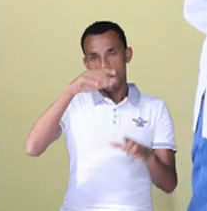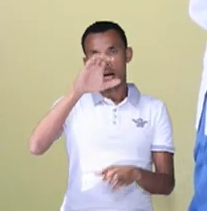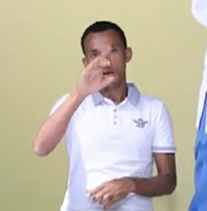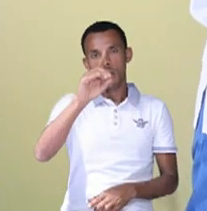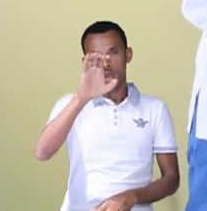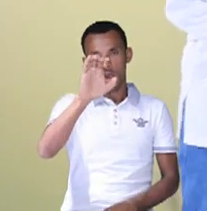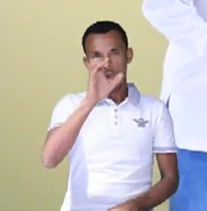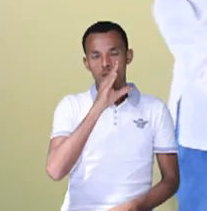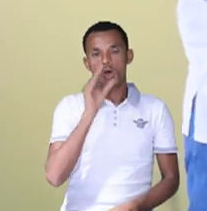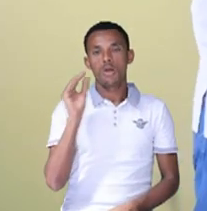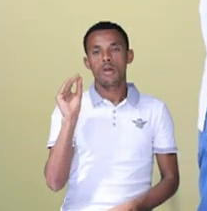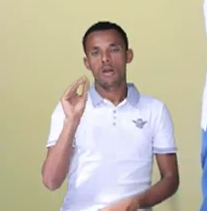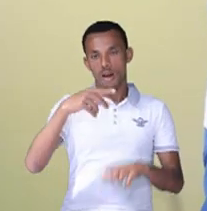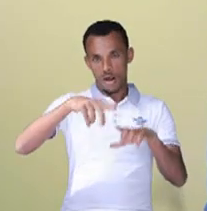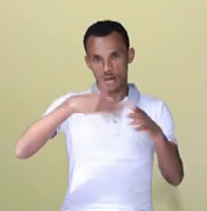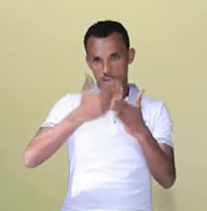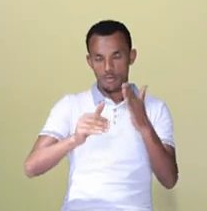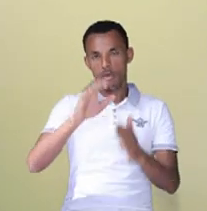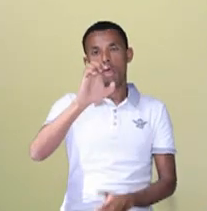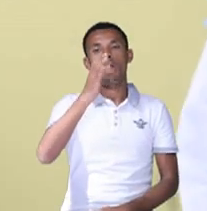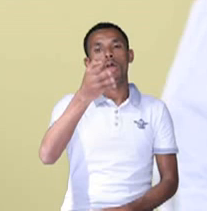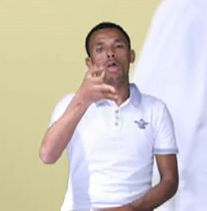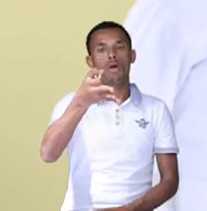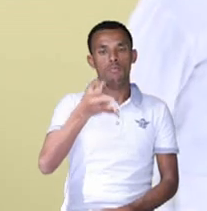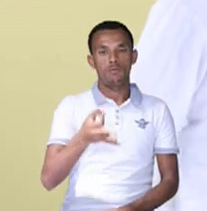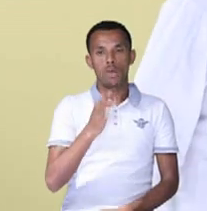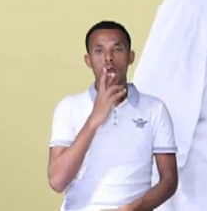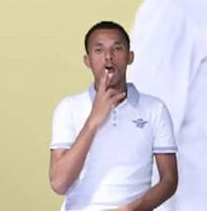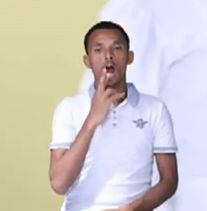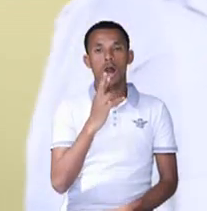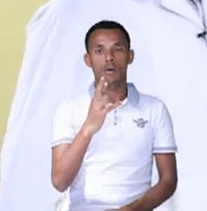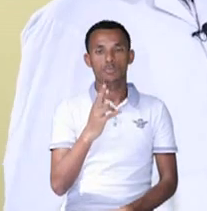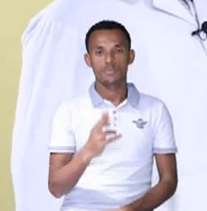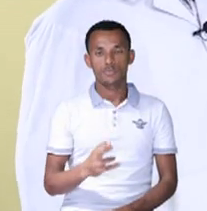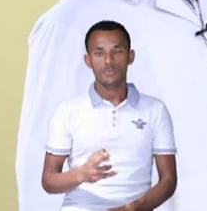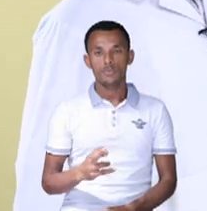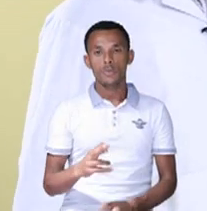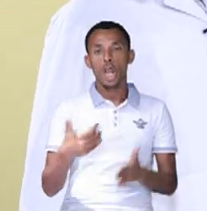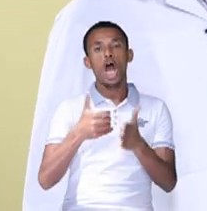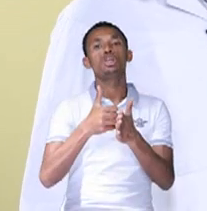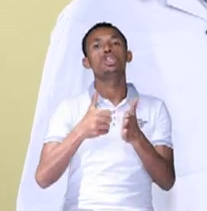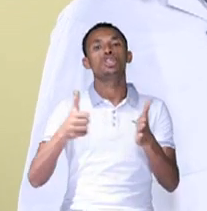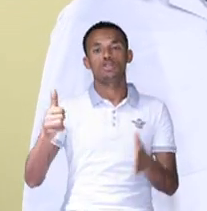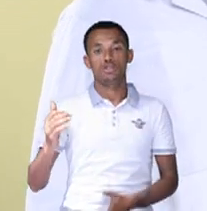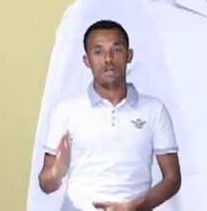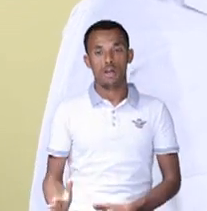DE and line segment EF are an adjacent